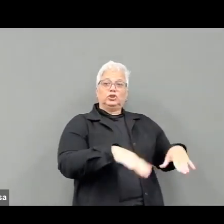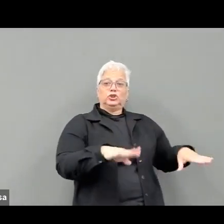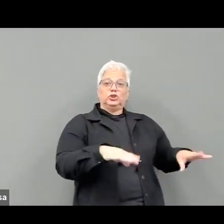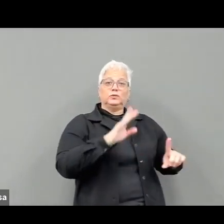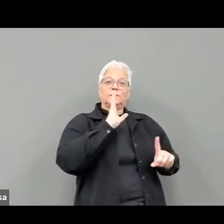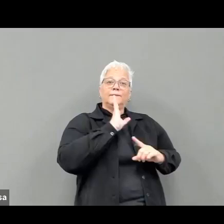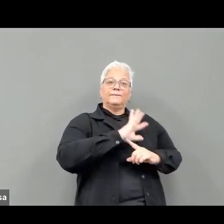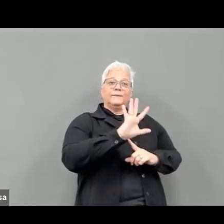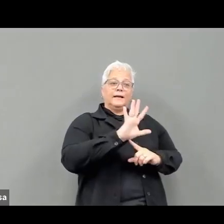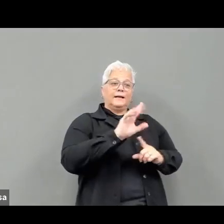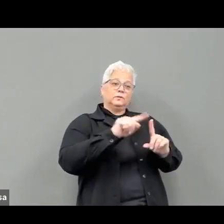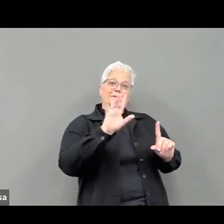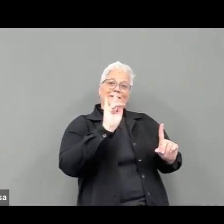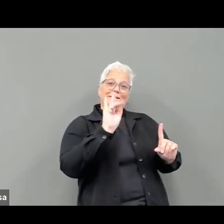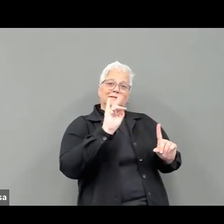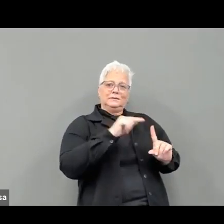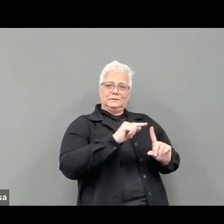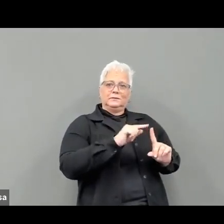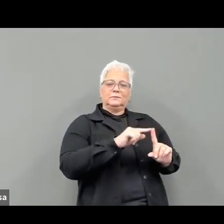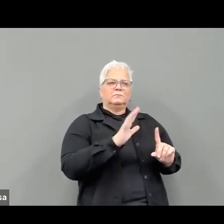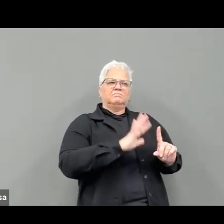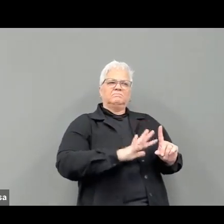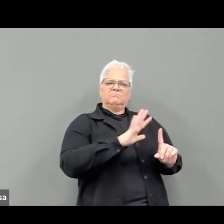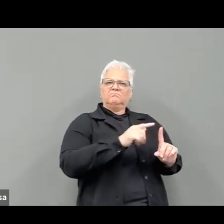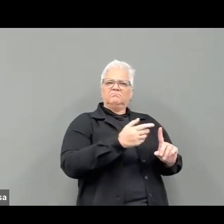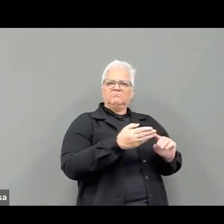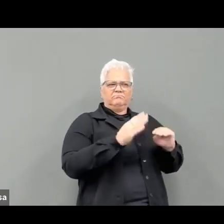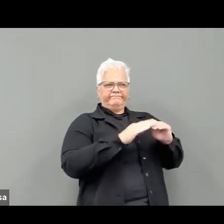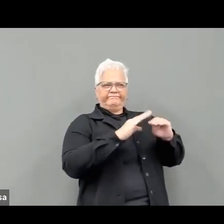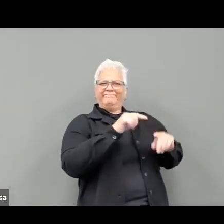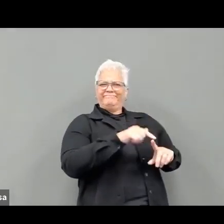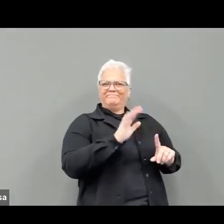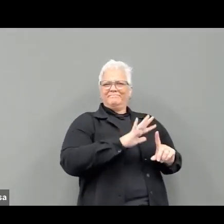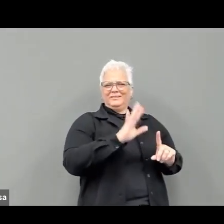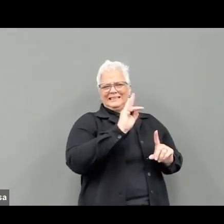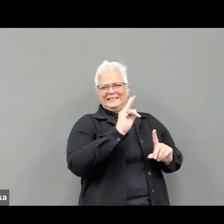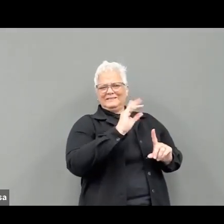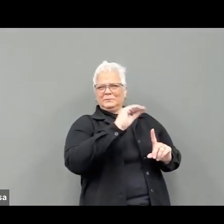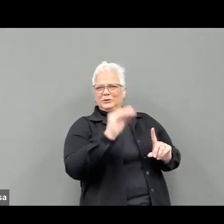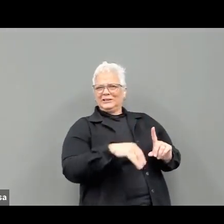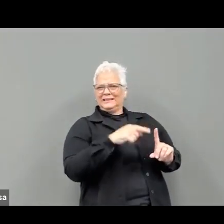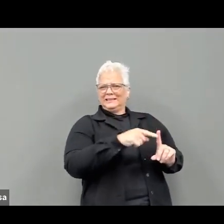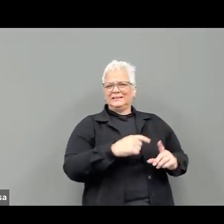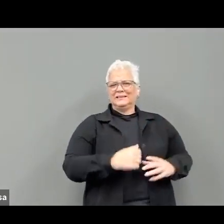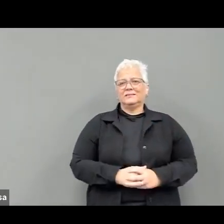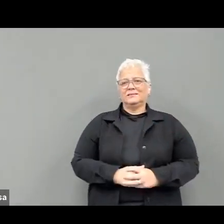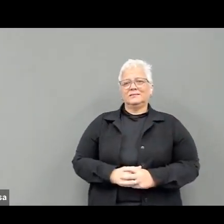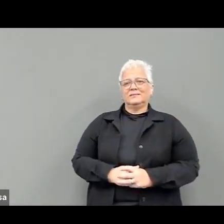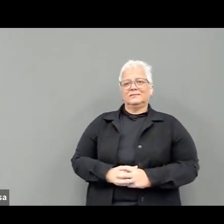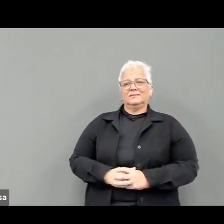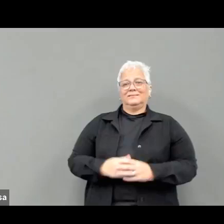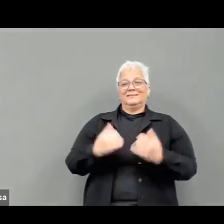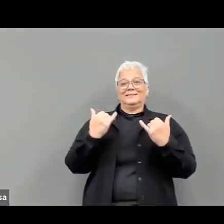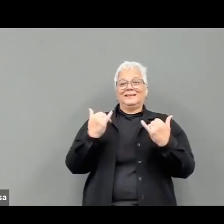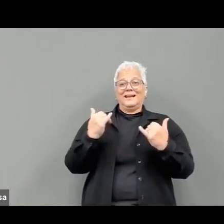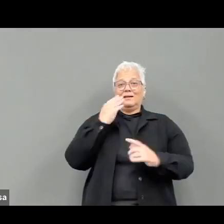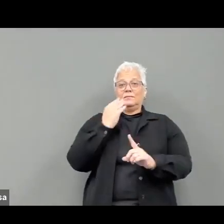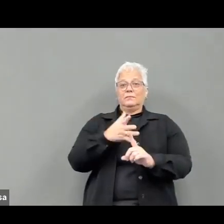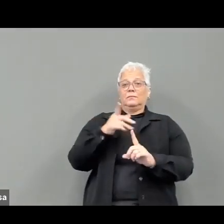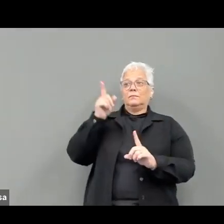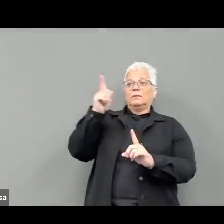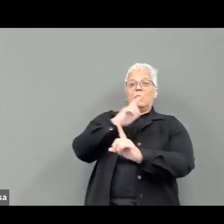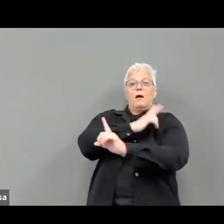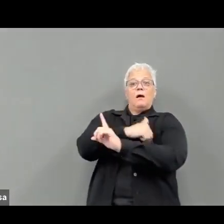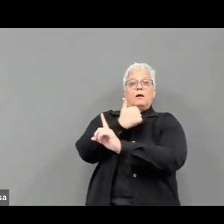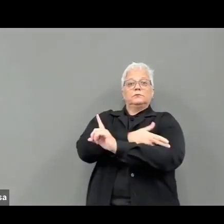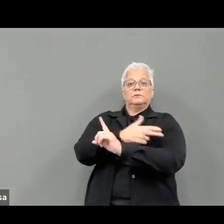residents hospitalized with COVID-19 are under the age of 65. The city of Tulsa accounted for